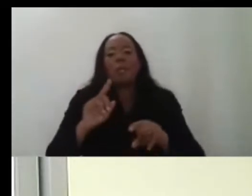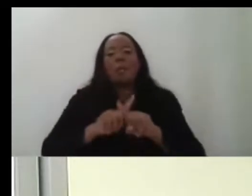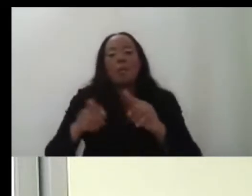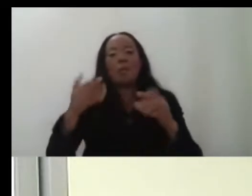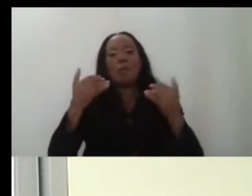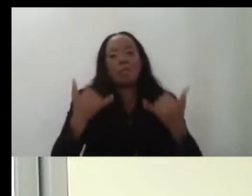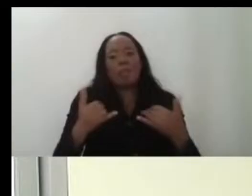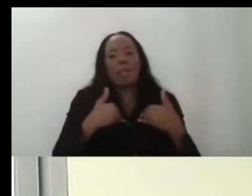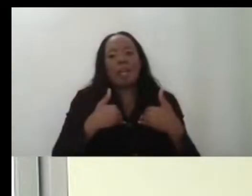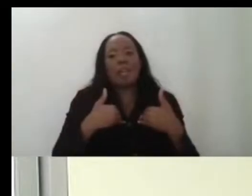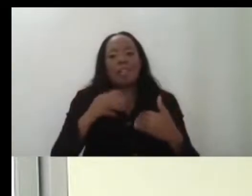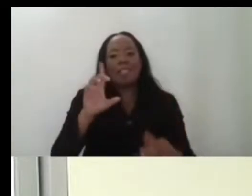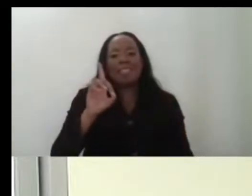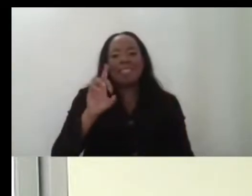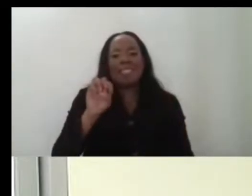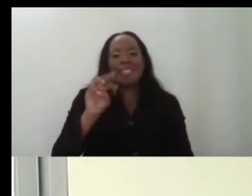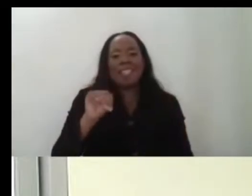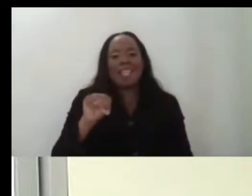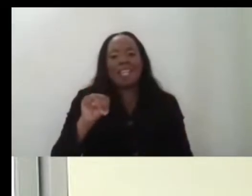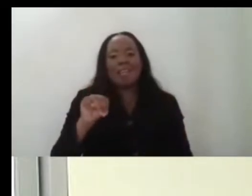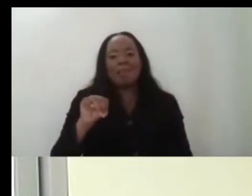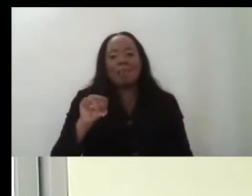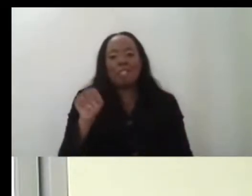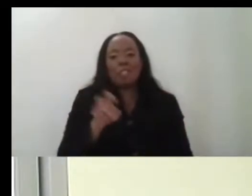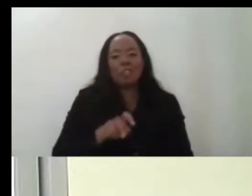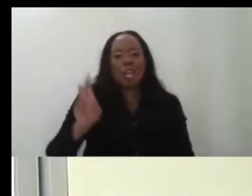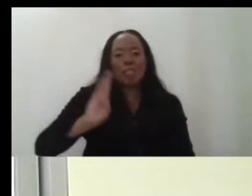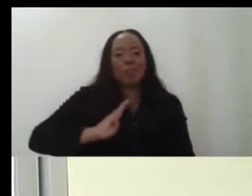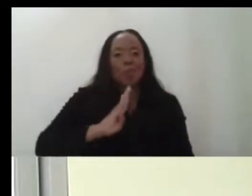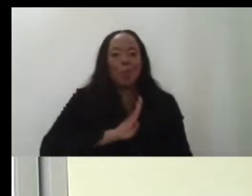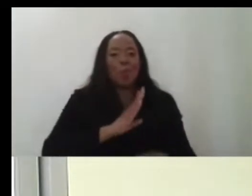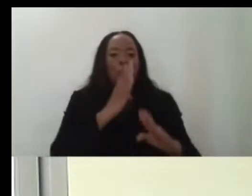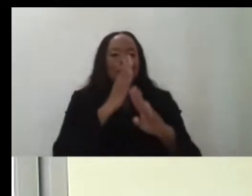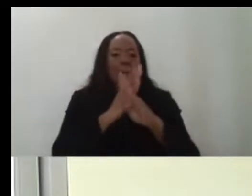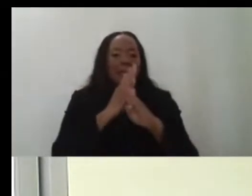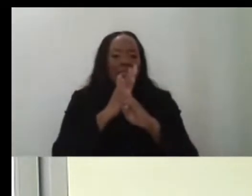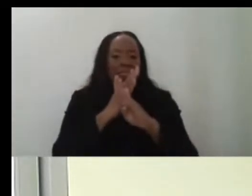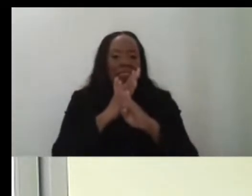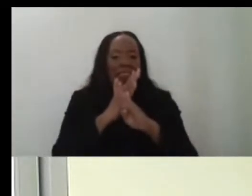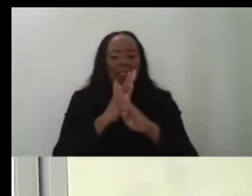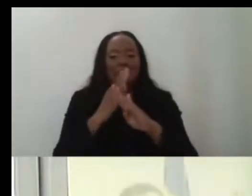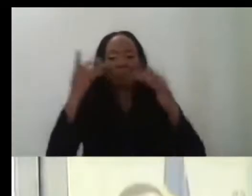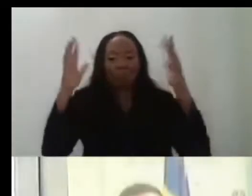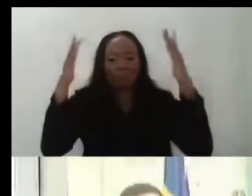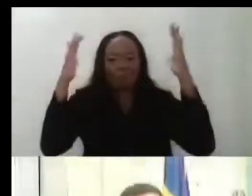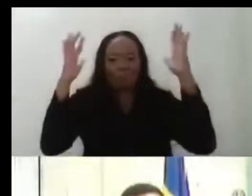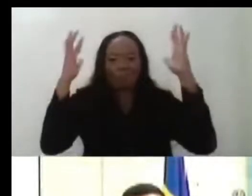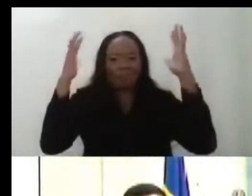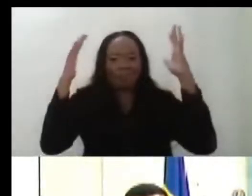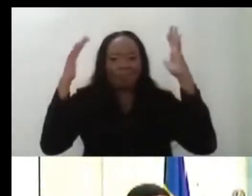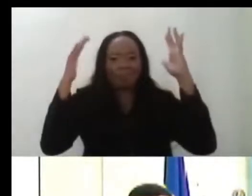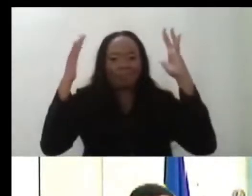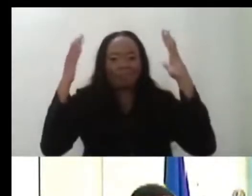DEM Transport Board bus? Yes, you heard that? I think we deserve a round of applause for that.